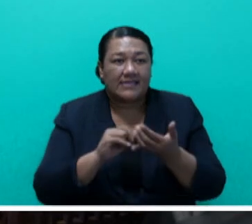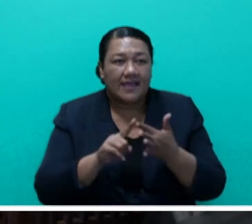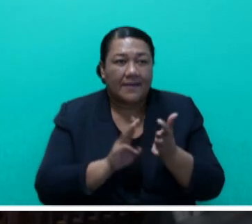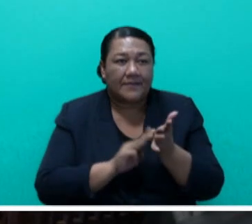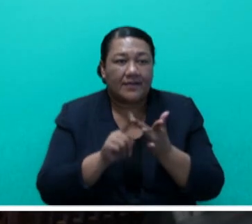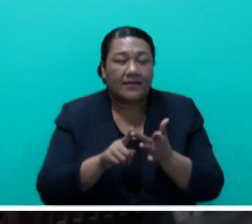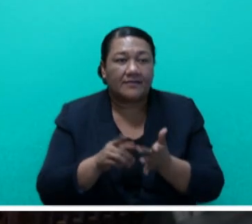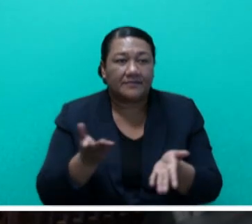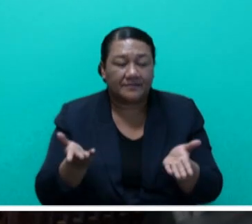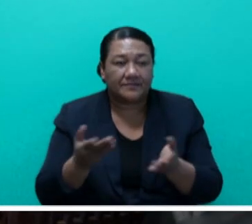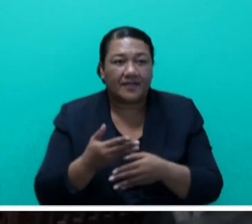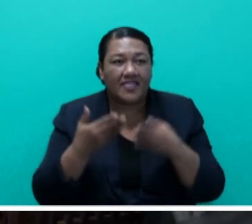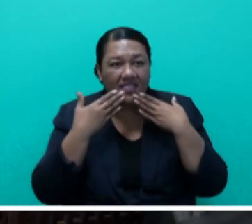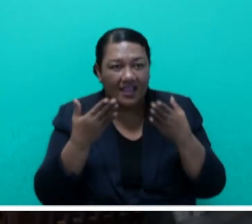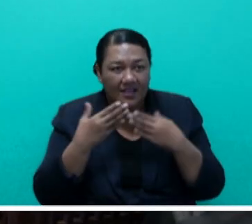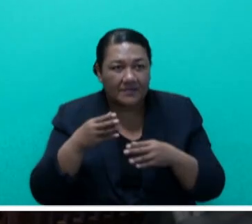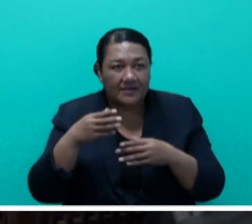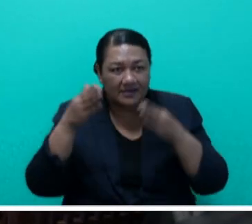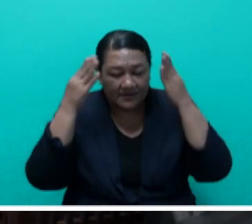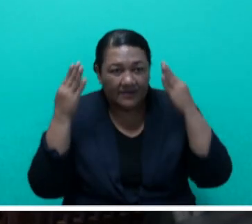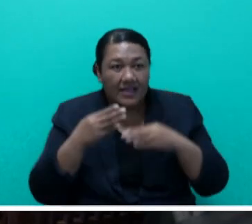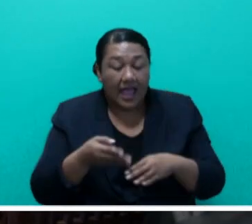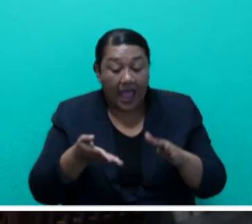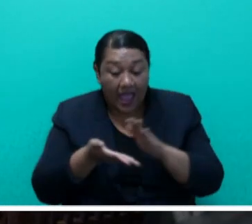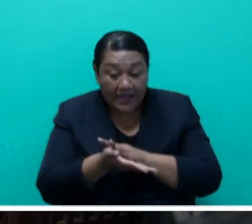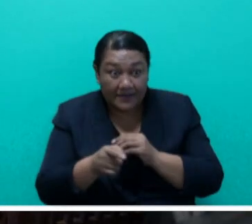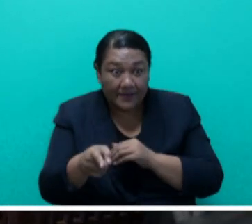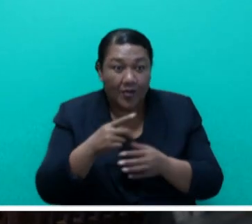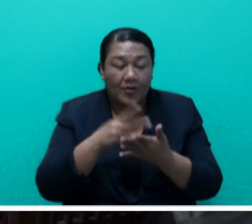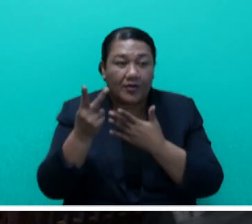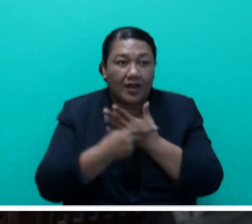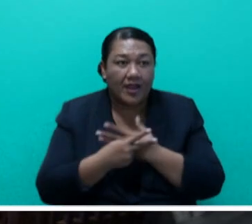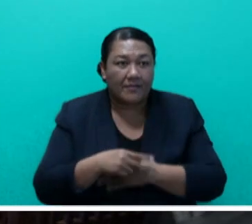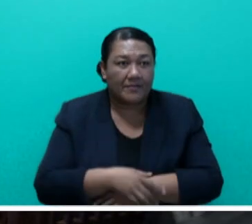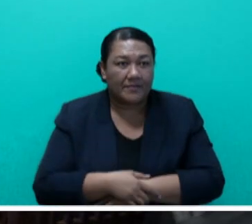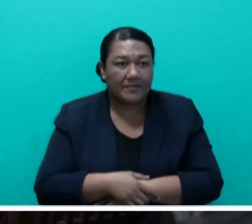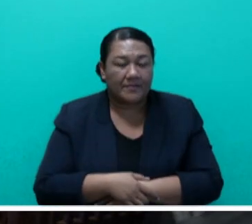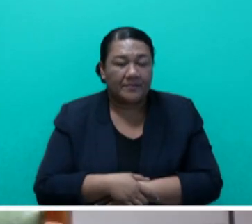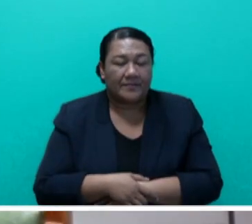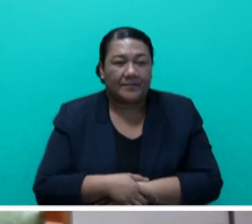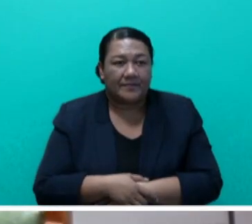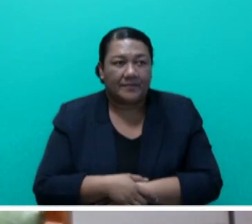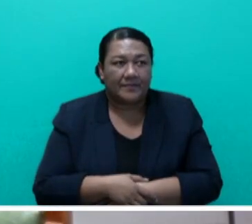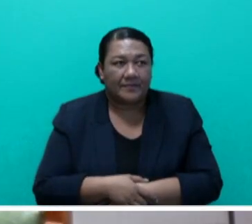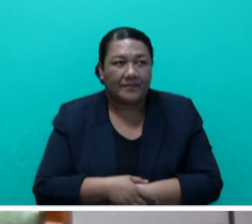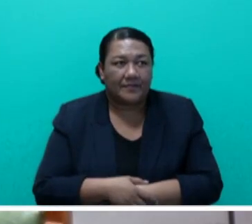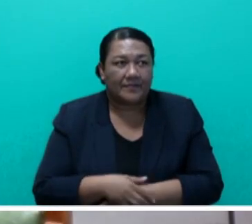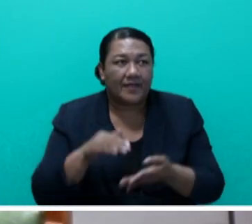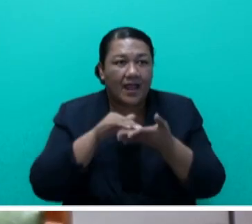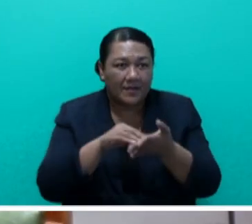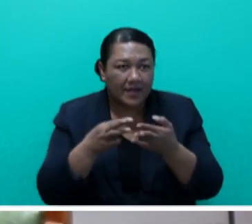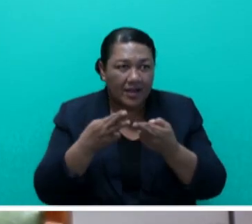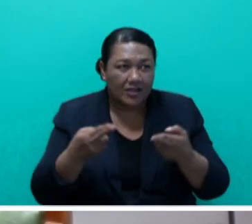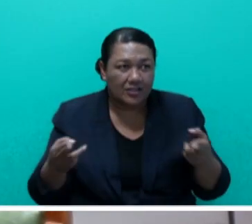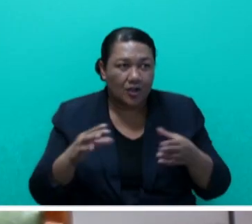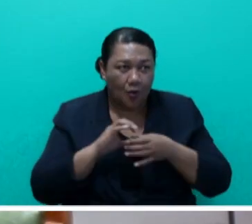Thank you, Mr. Speaker, sir. Under this program, it was aimed at helping resource owners,